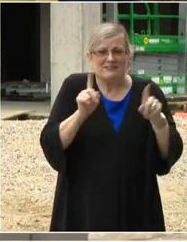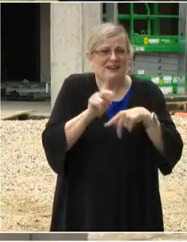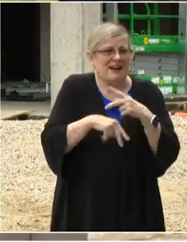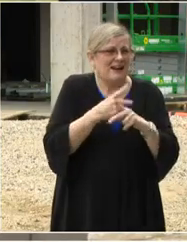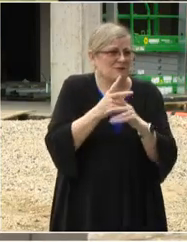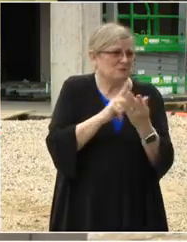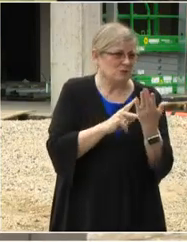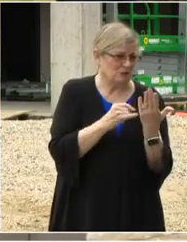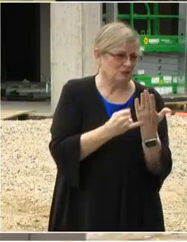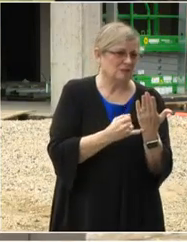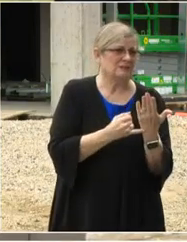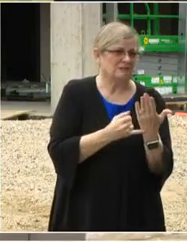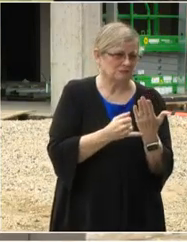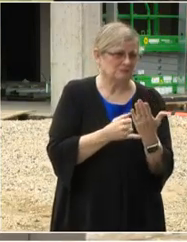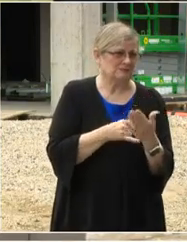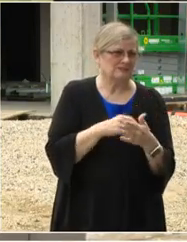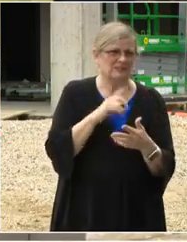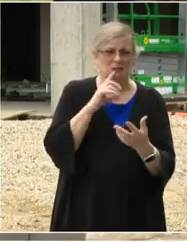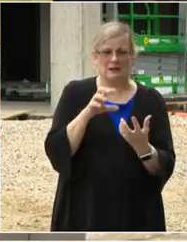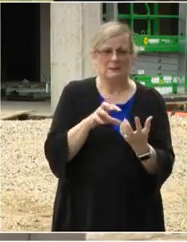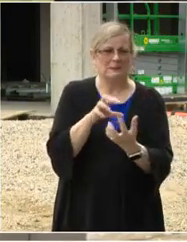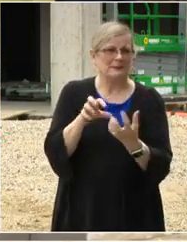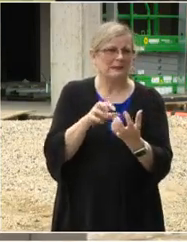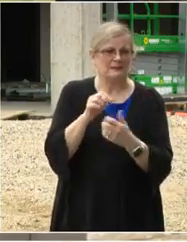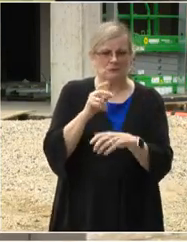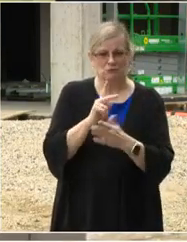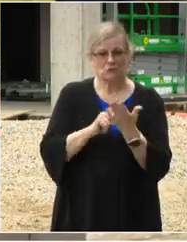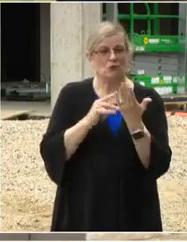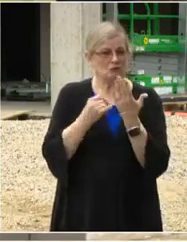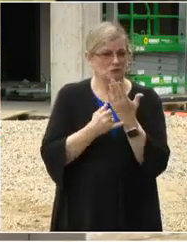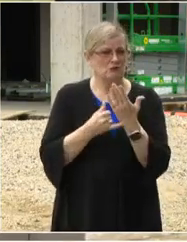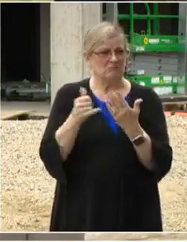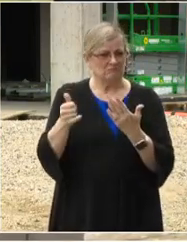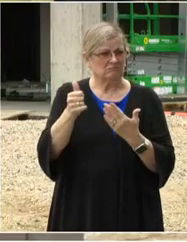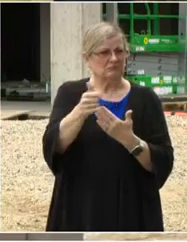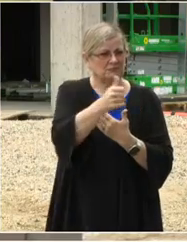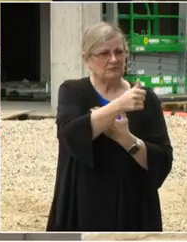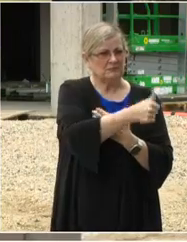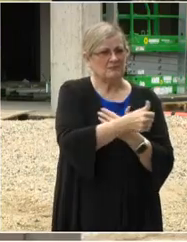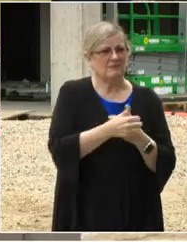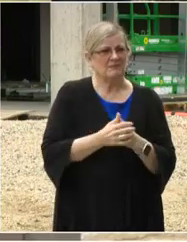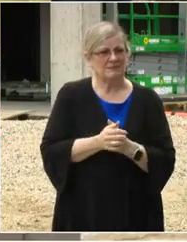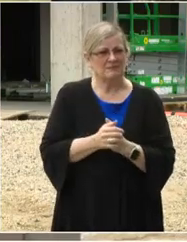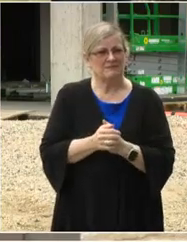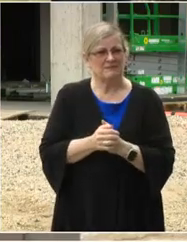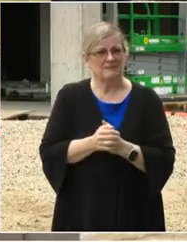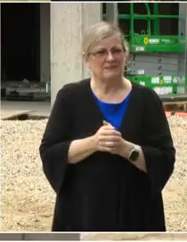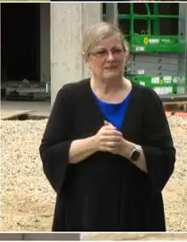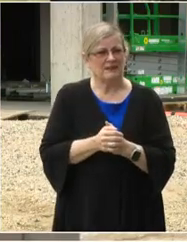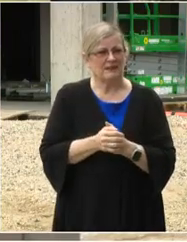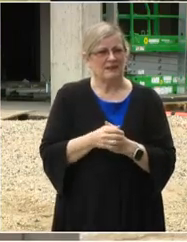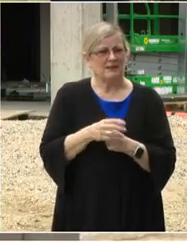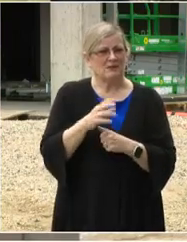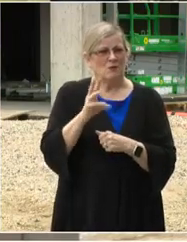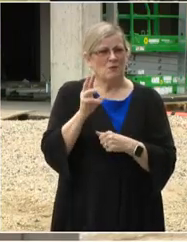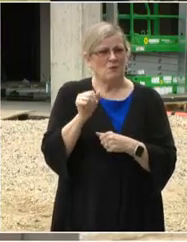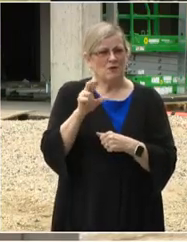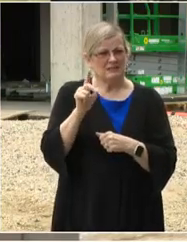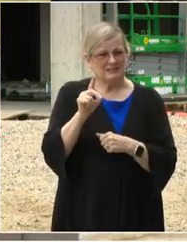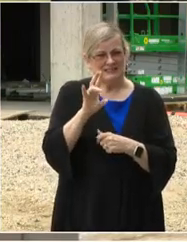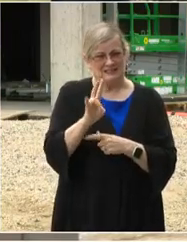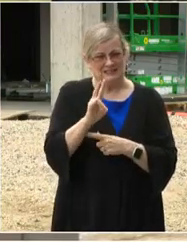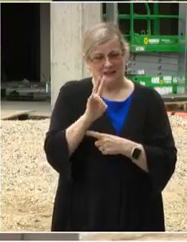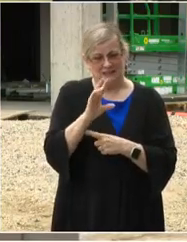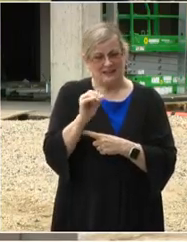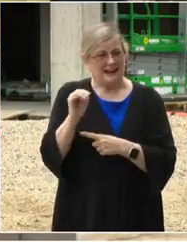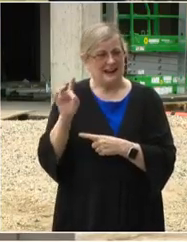projects and such, and I think provides opportunity both for current residents of Ward 7 and 8 and also for those in